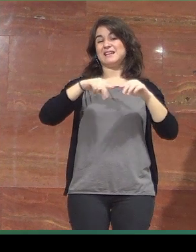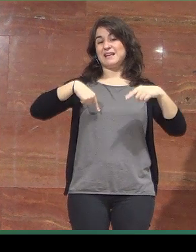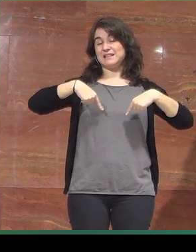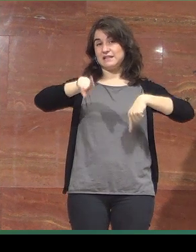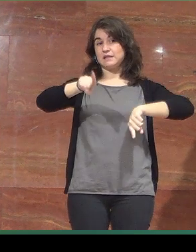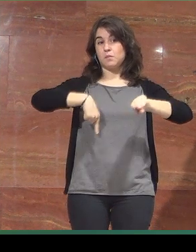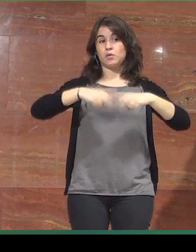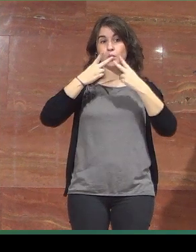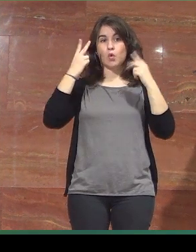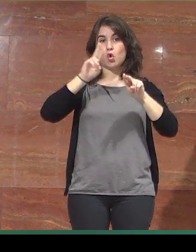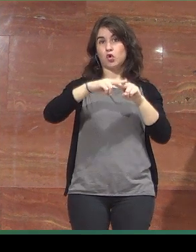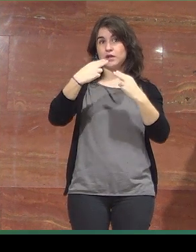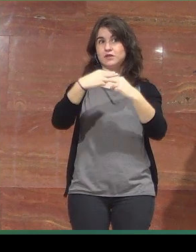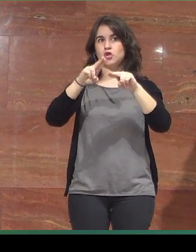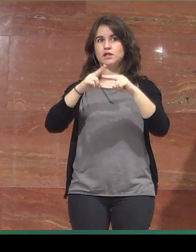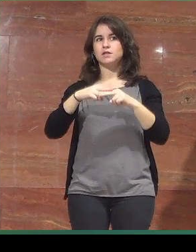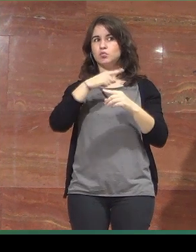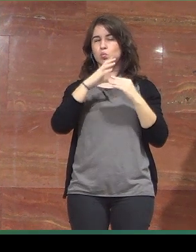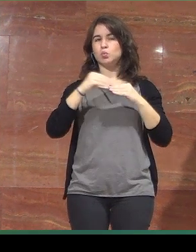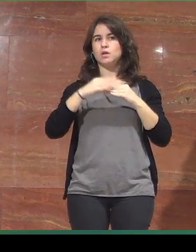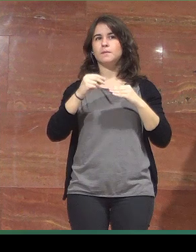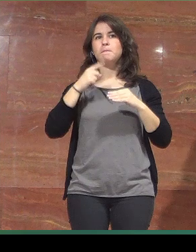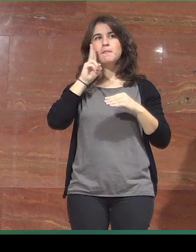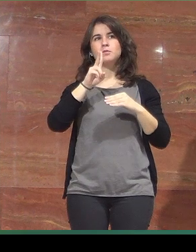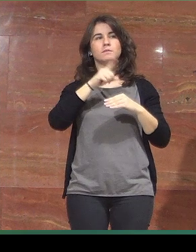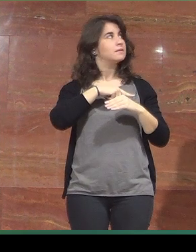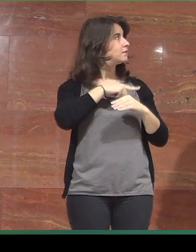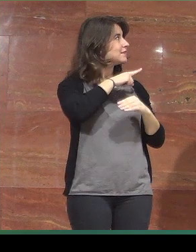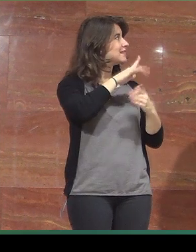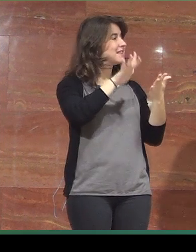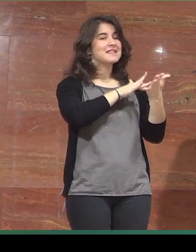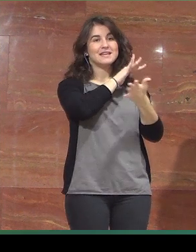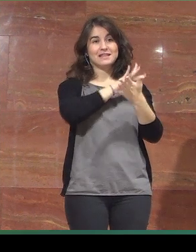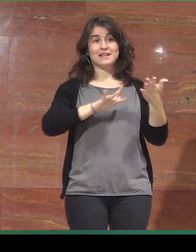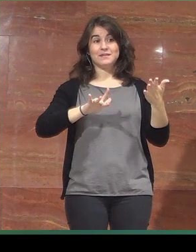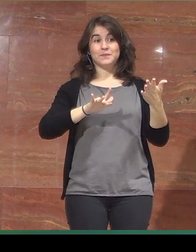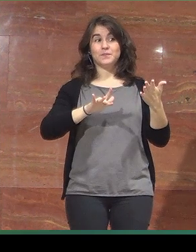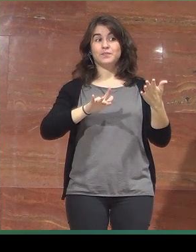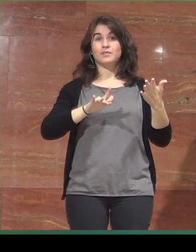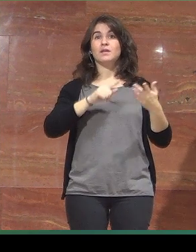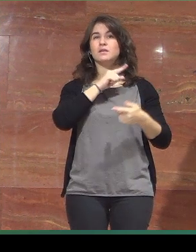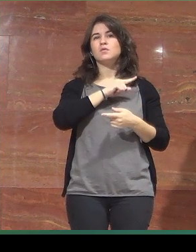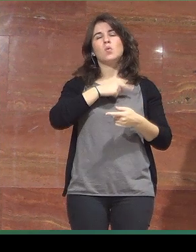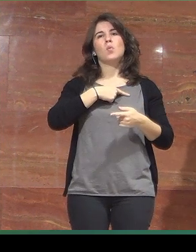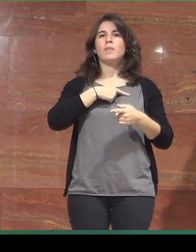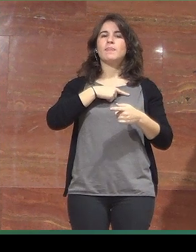There's a digital component that is being prototyped at the moment, in which we're involved